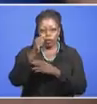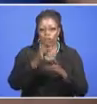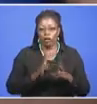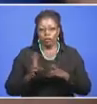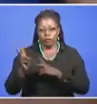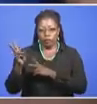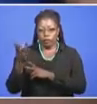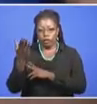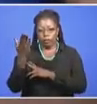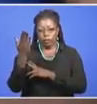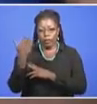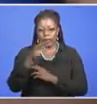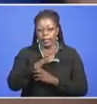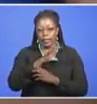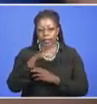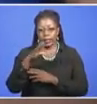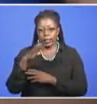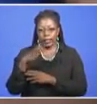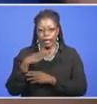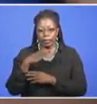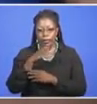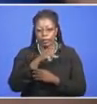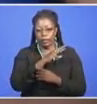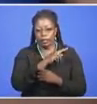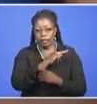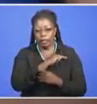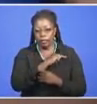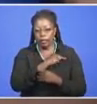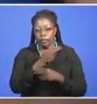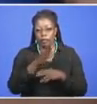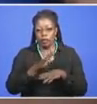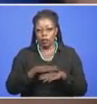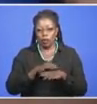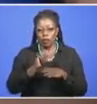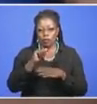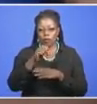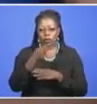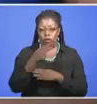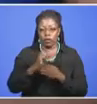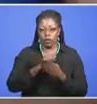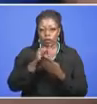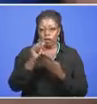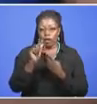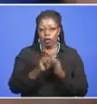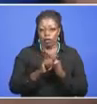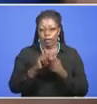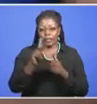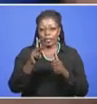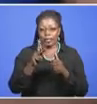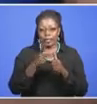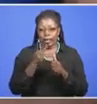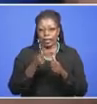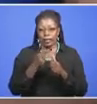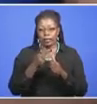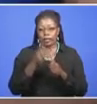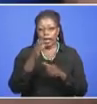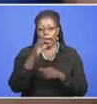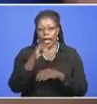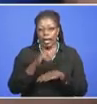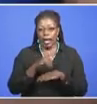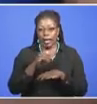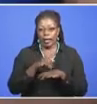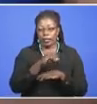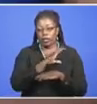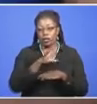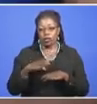former Cabinet Minister Fenton Niemoor will be held on Thursday, August 2nd at 11 o'clock at Christ Church Cathedral. Interment will